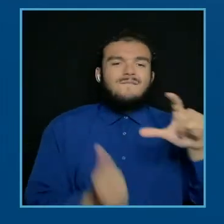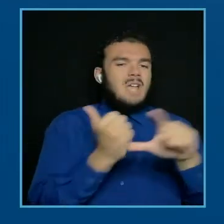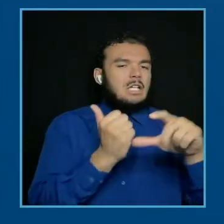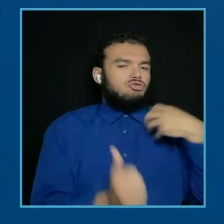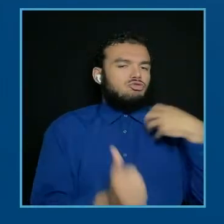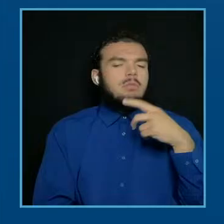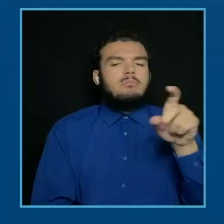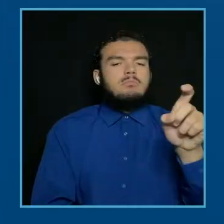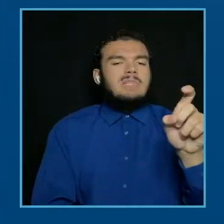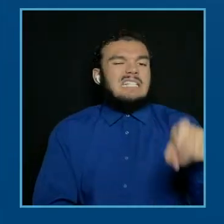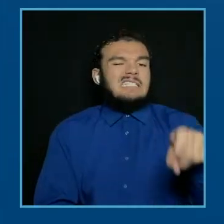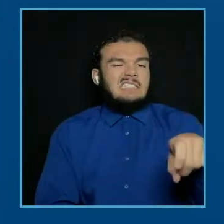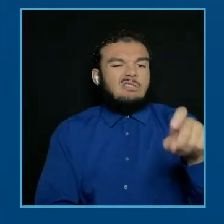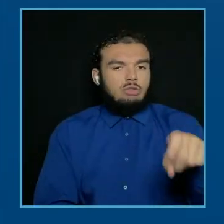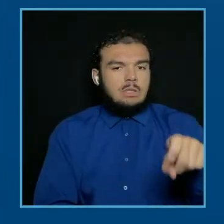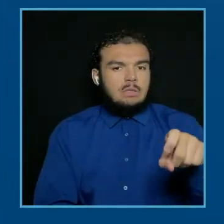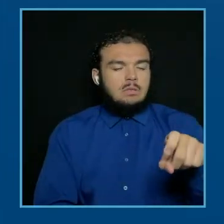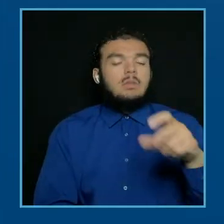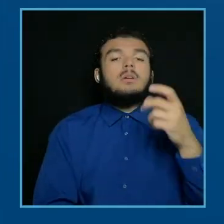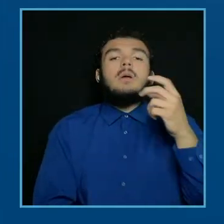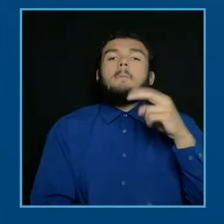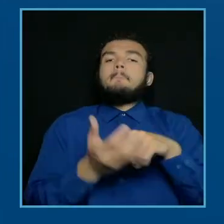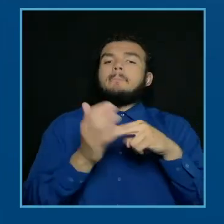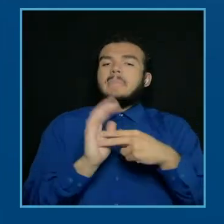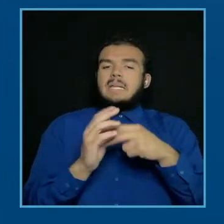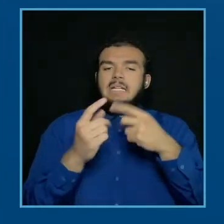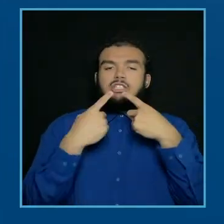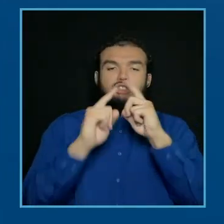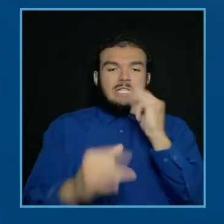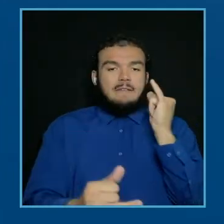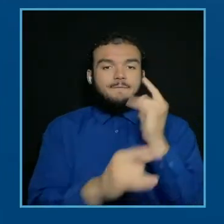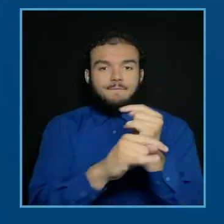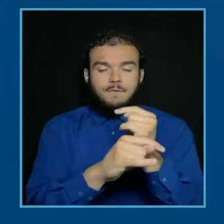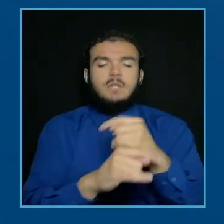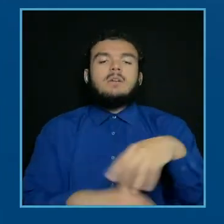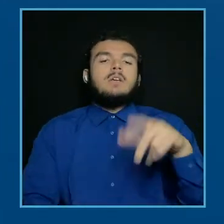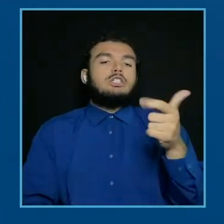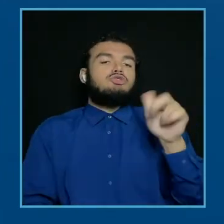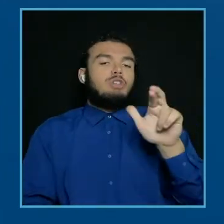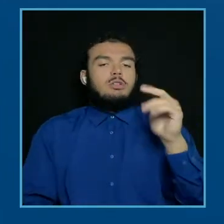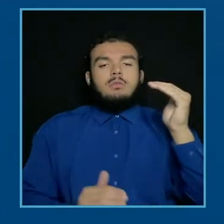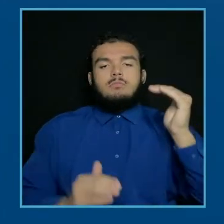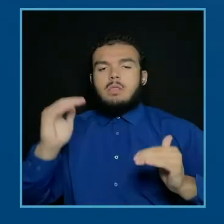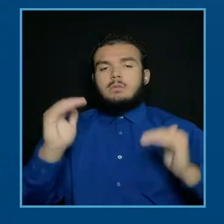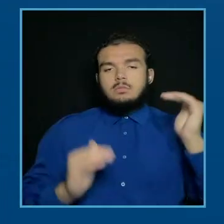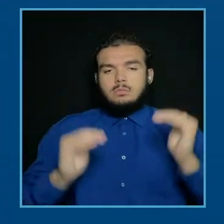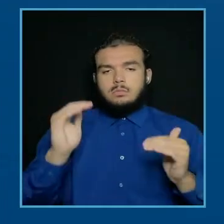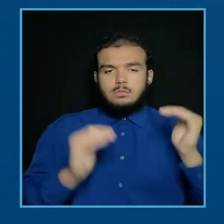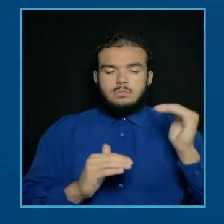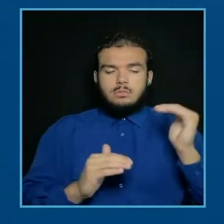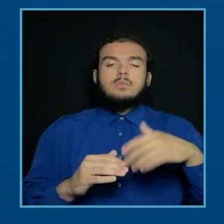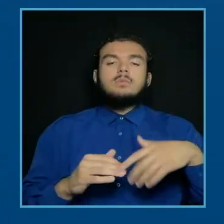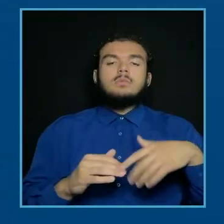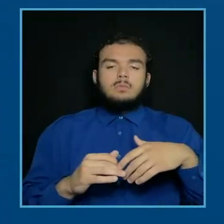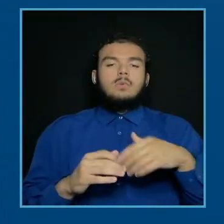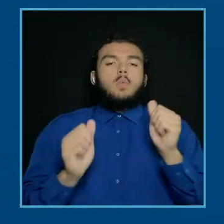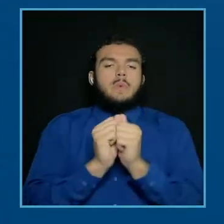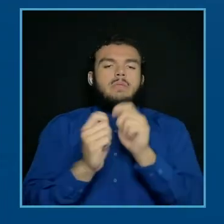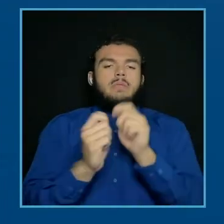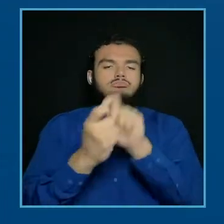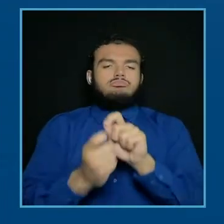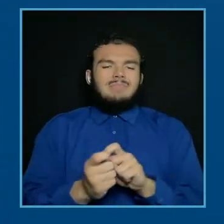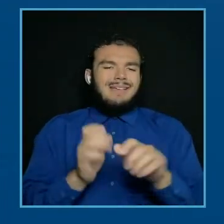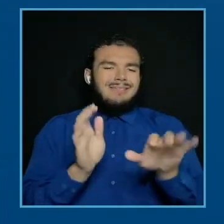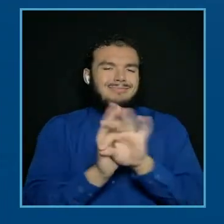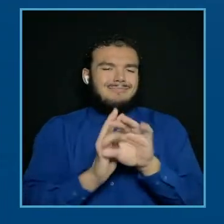necessary in order to achieve gender balance among certain elected